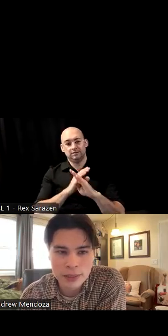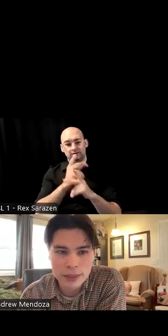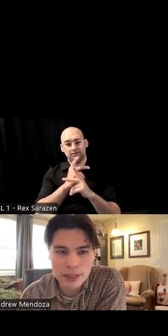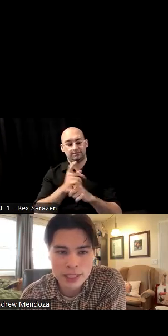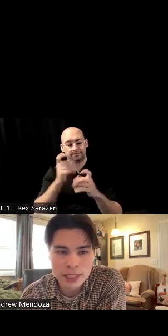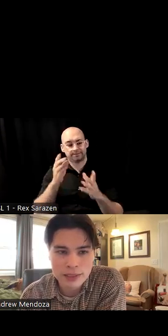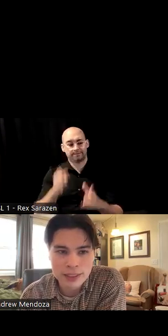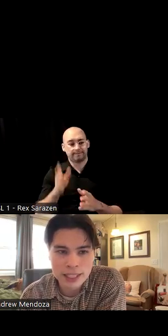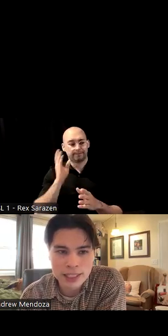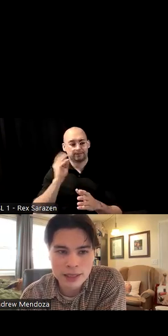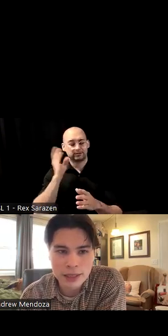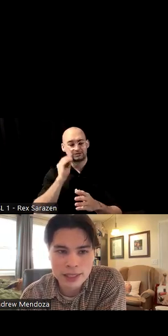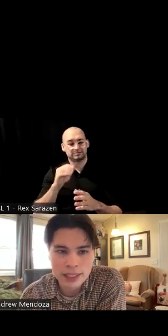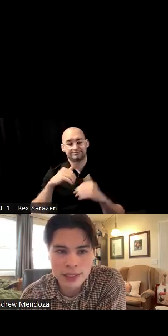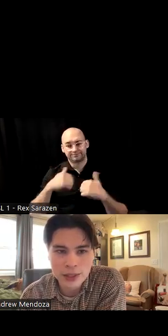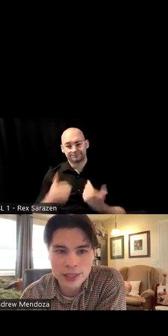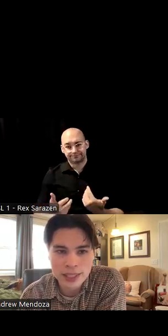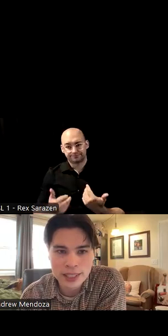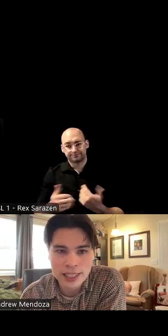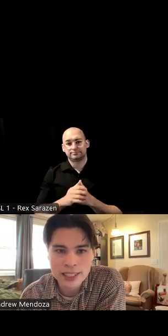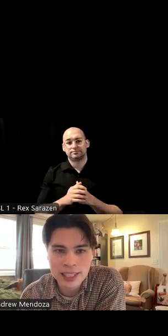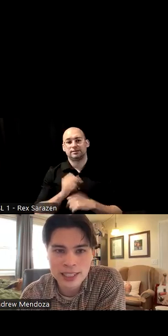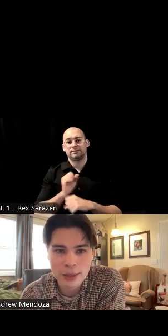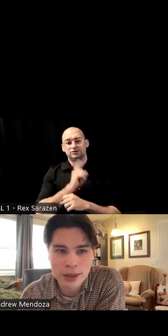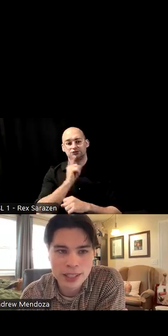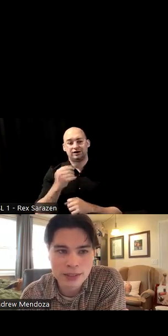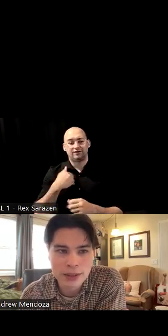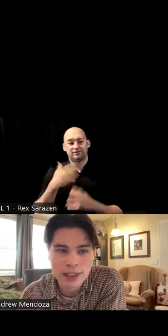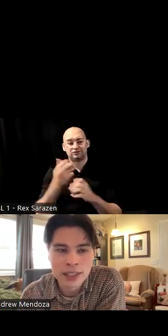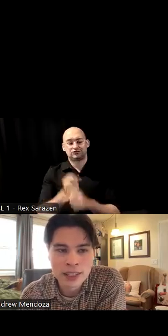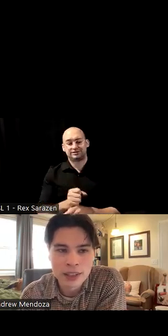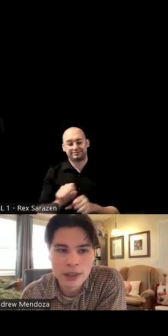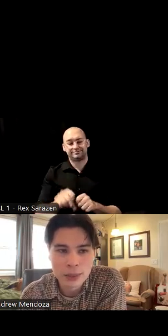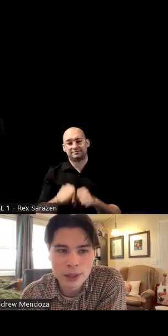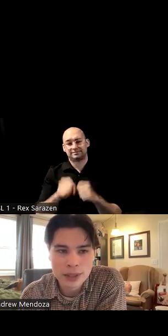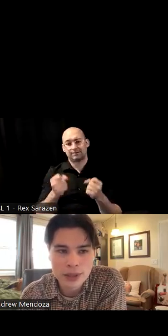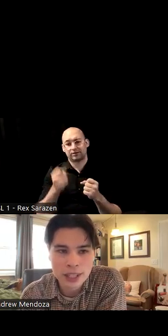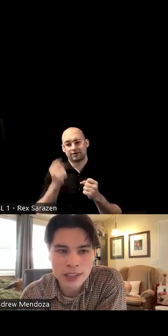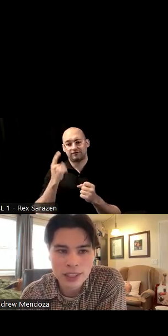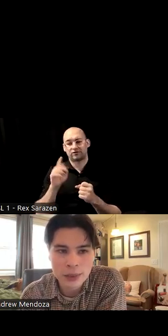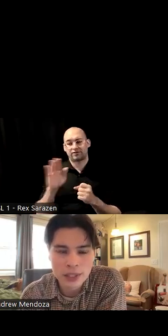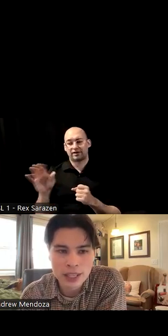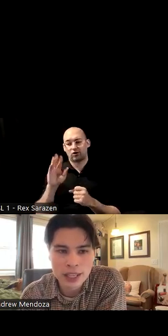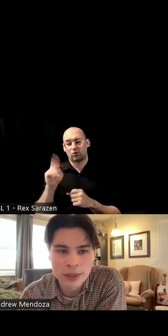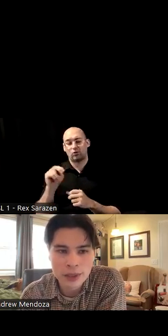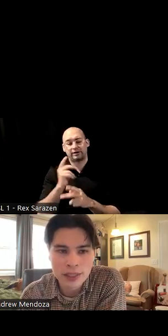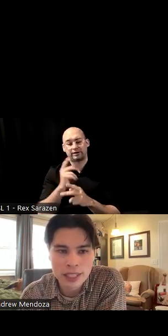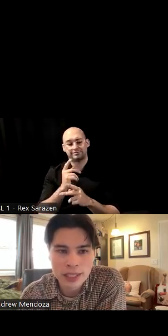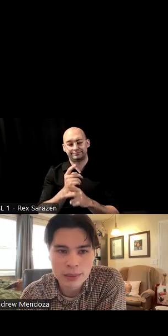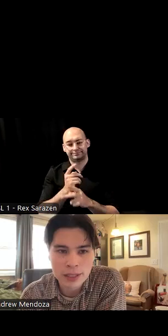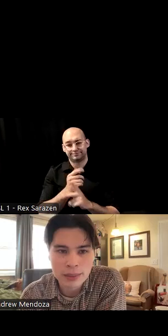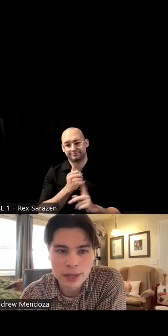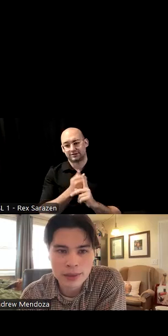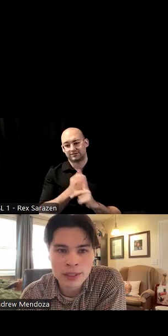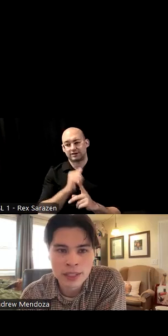from experiencing fatigue by instilling trust that they can take a break for their own personal care and will not have to worry